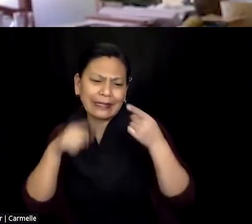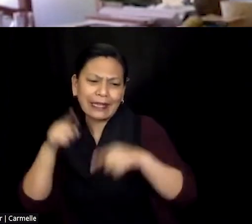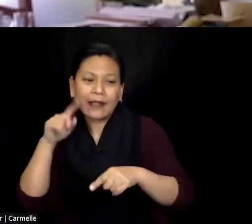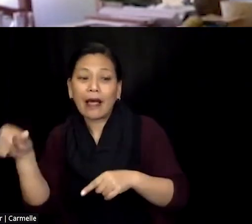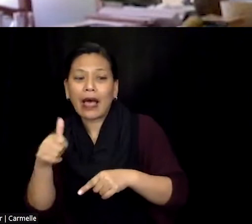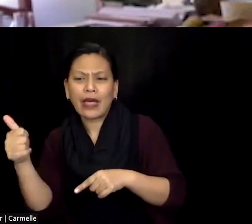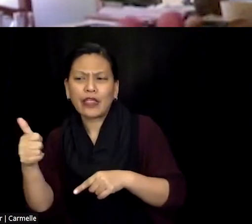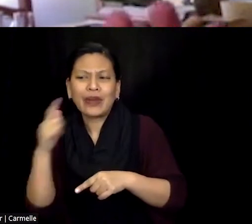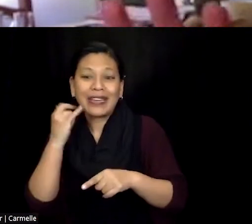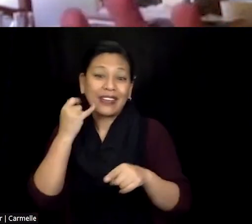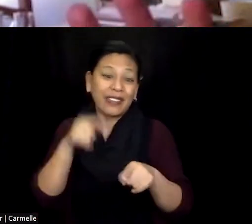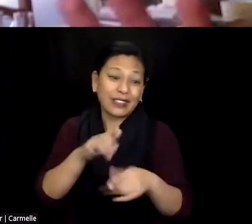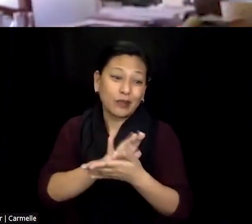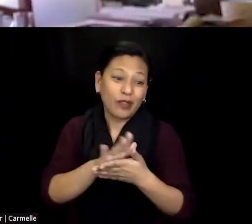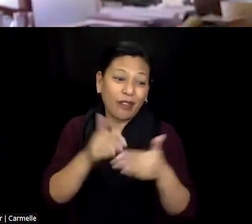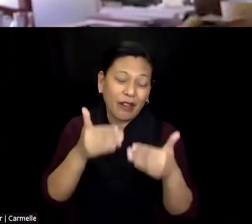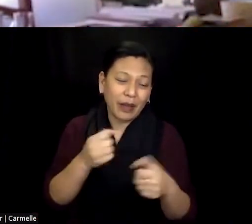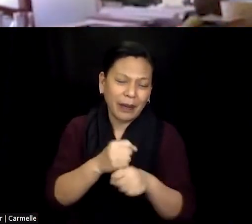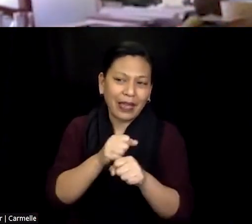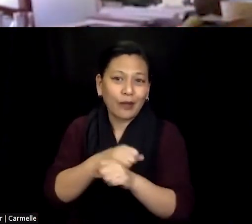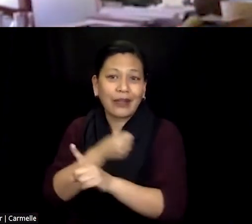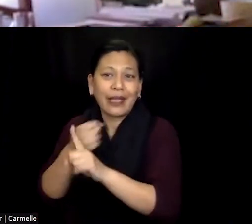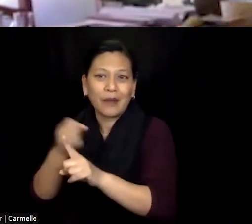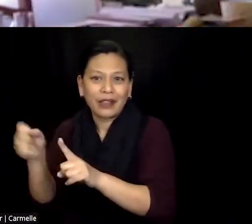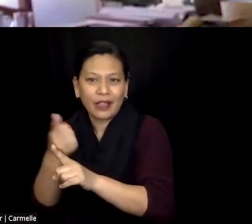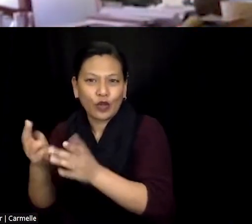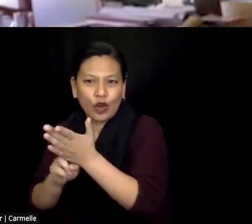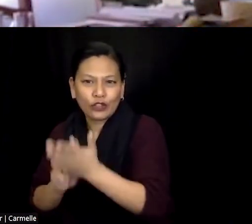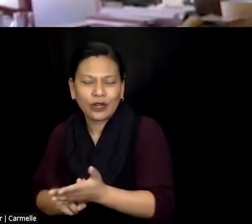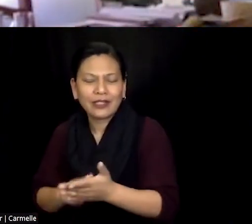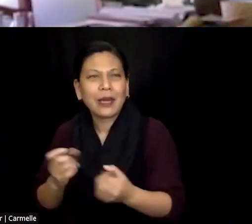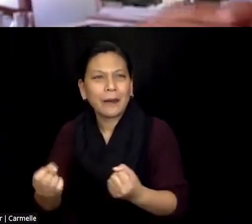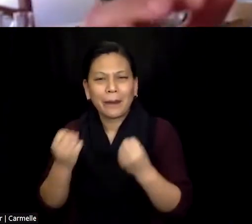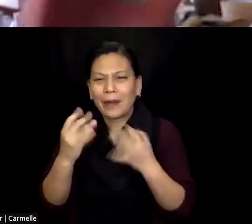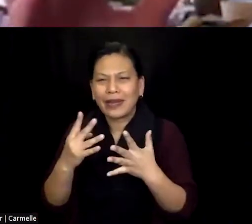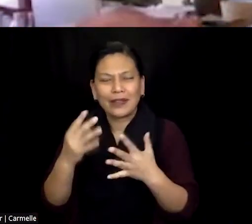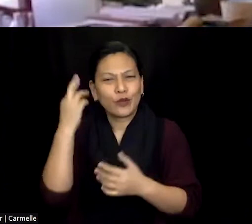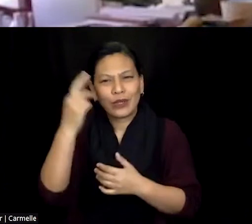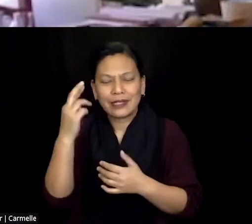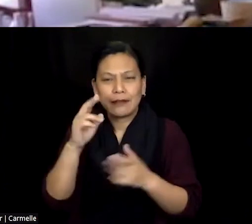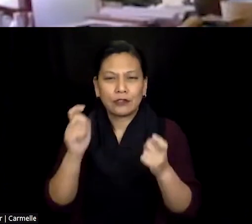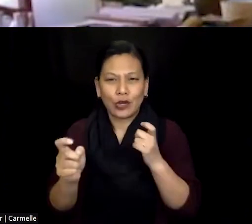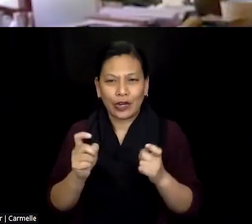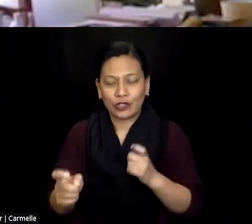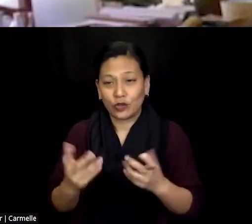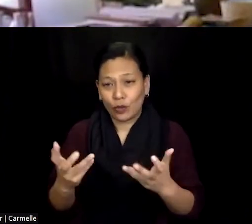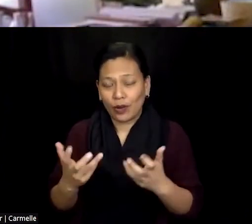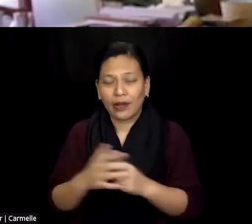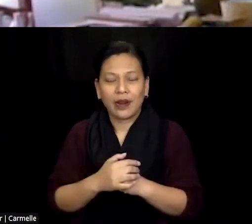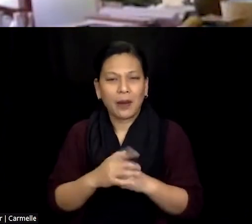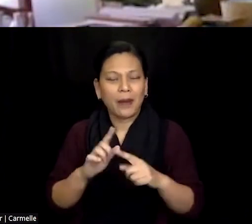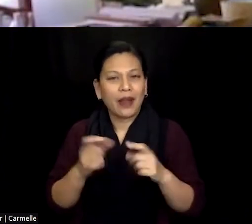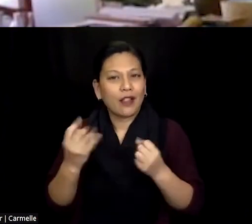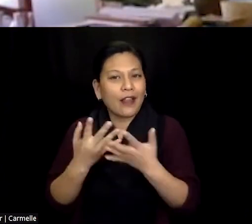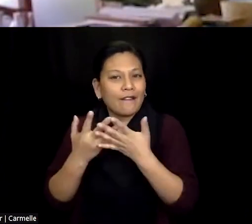like 1,000 different ways to make a mediocre movie and a bunch of different filters that the movie has to go through before